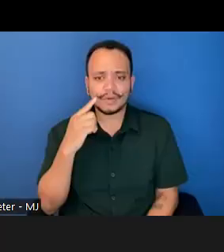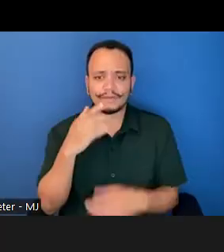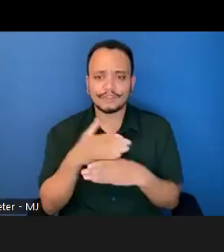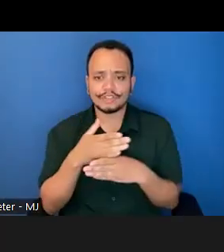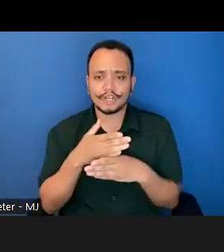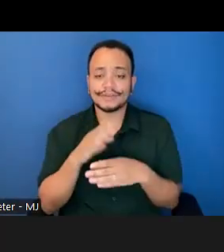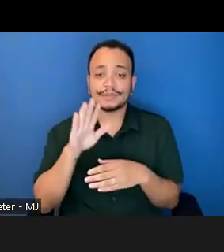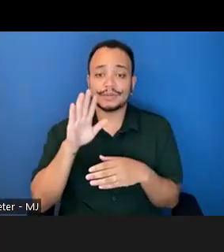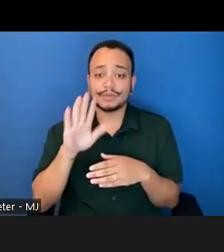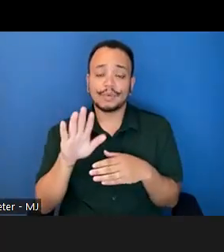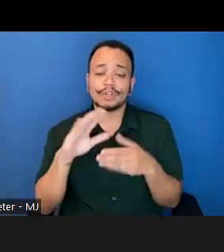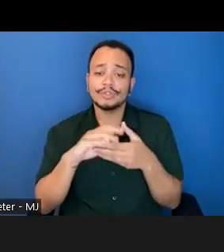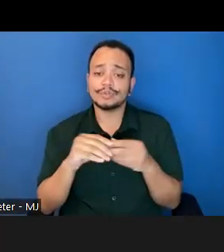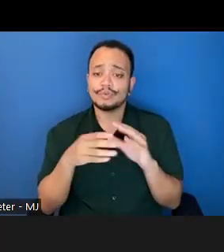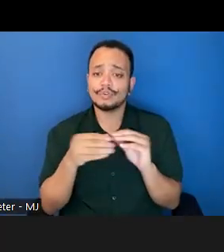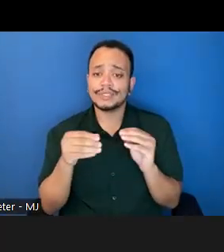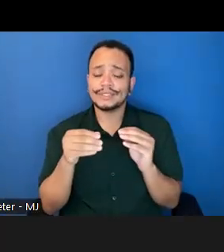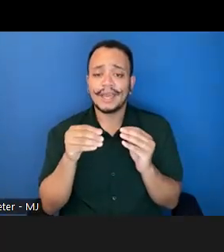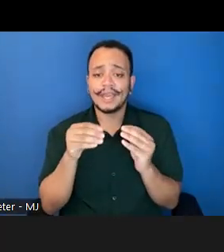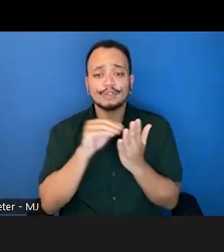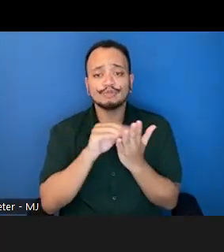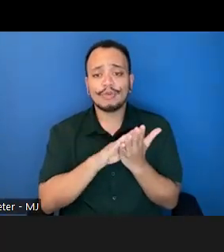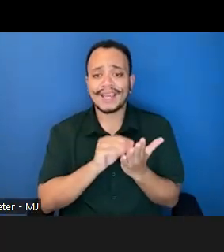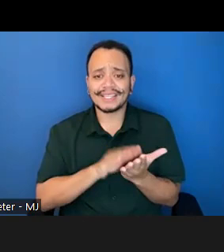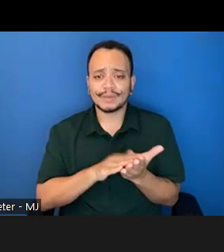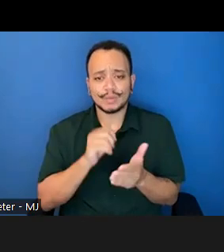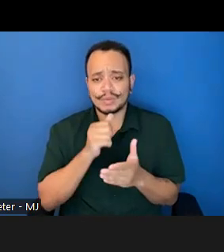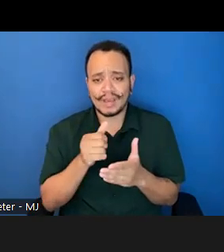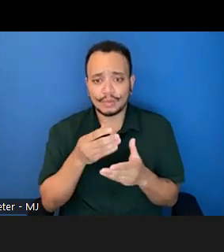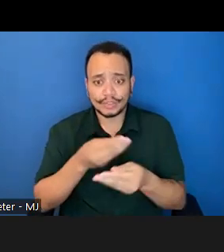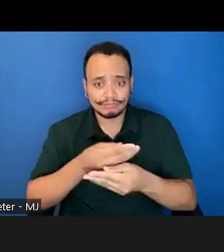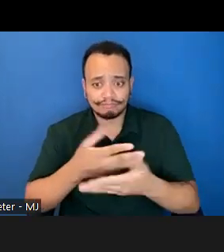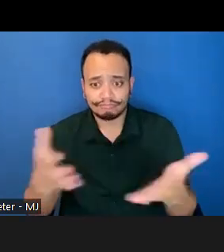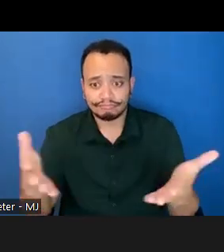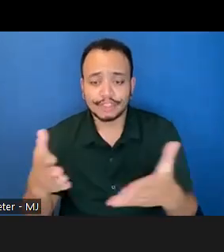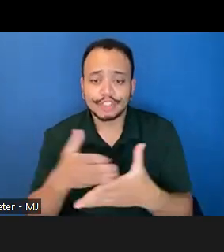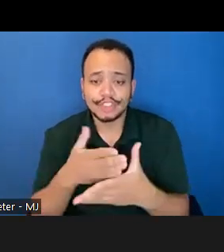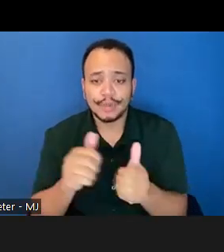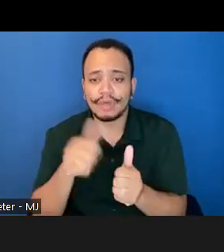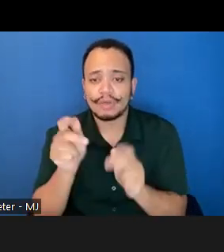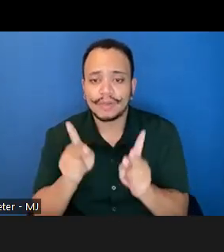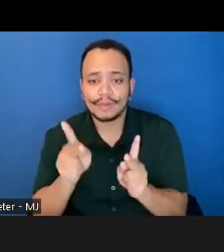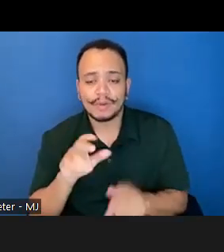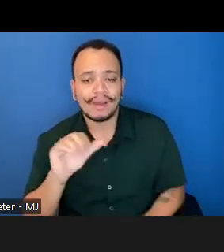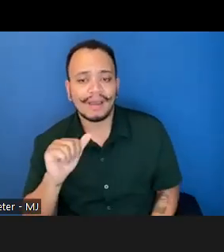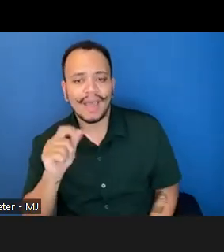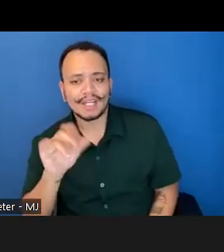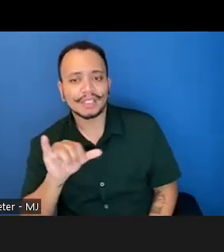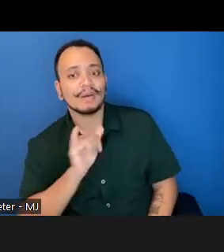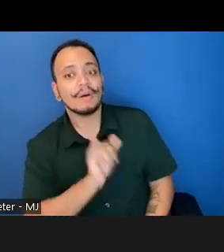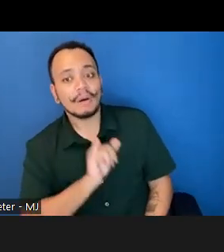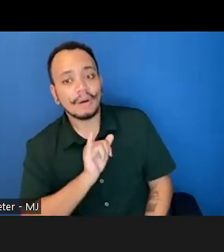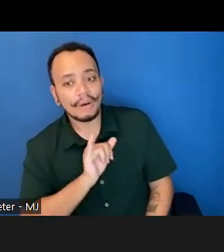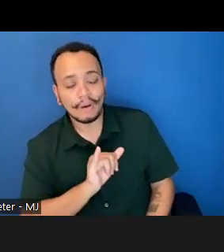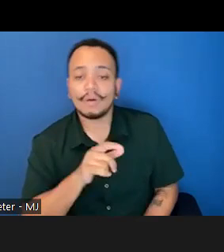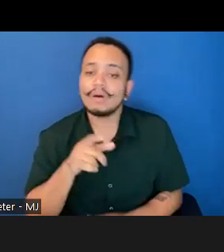here, these are not stories necessarily that you're going to share with other people. These are Oh, stories that you're writing